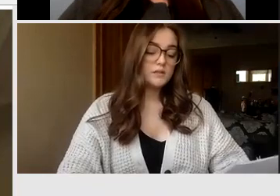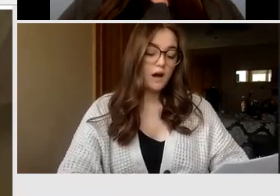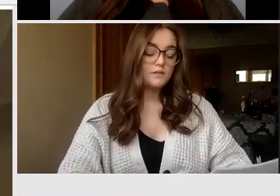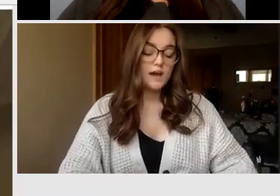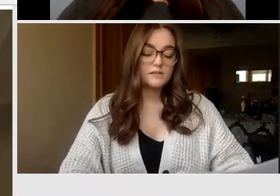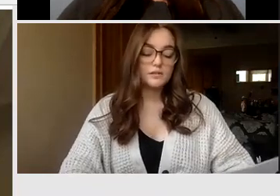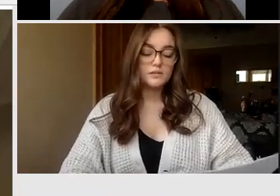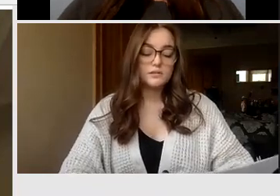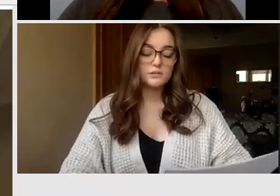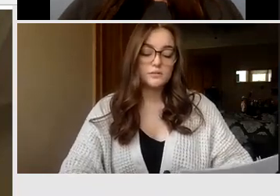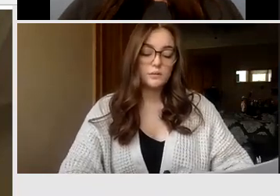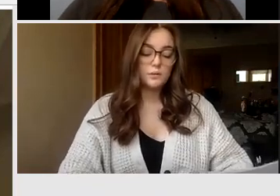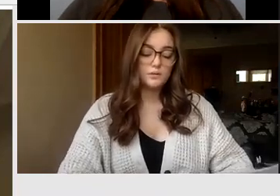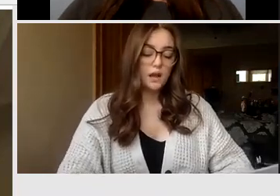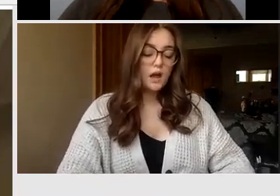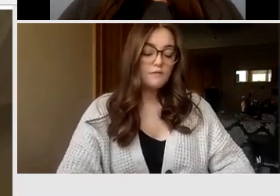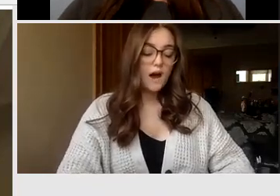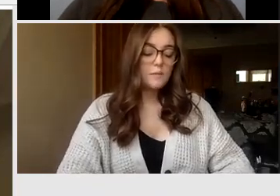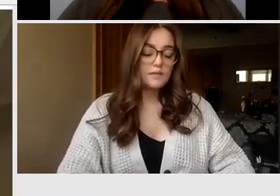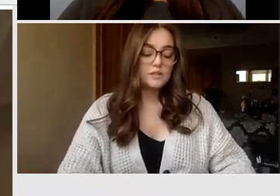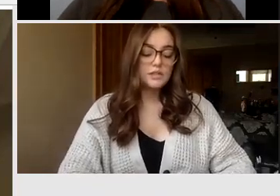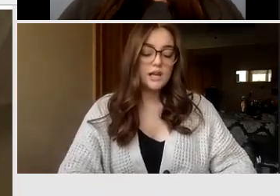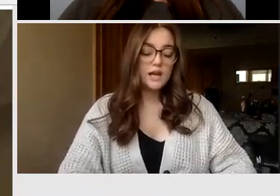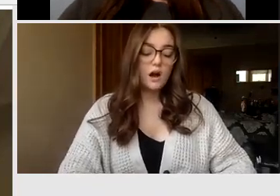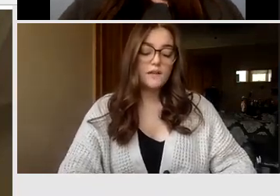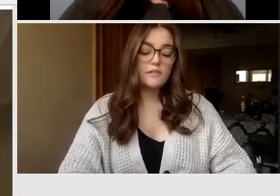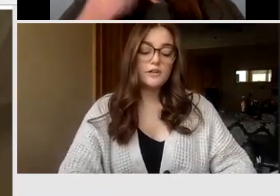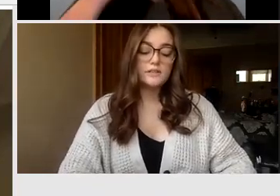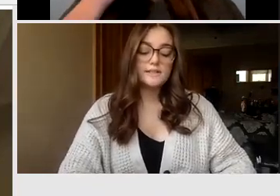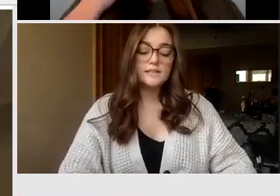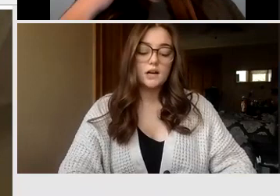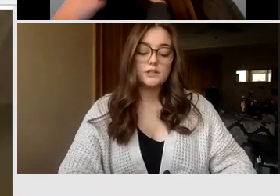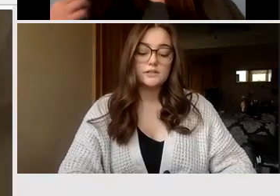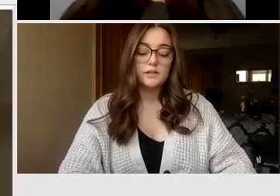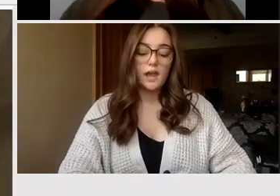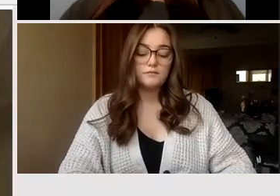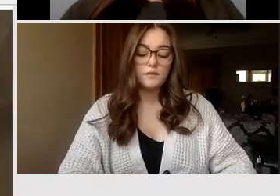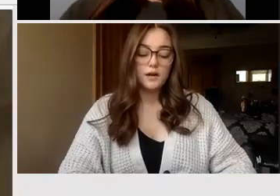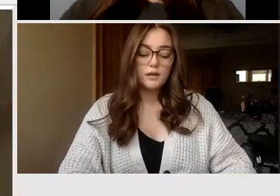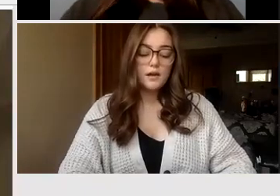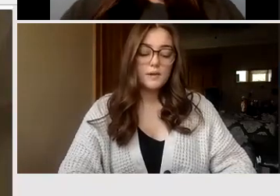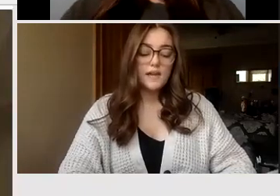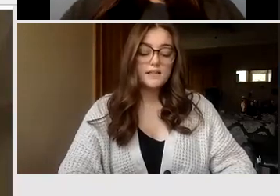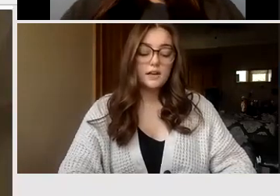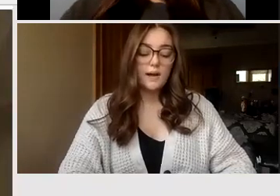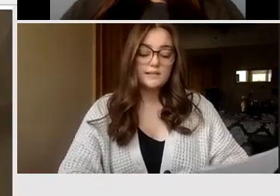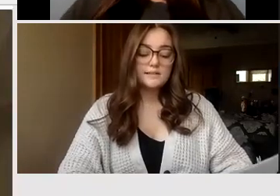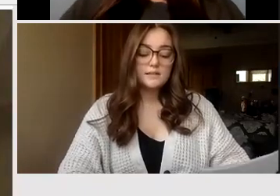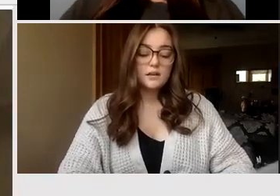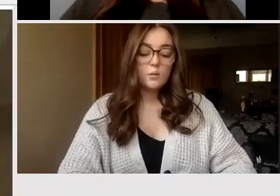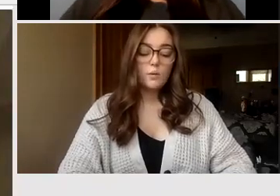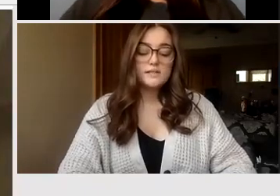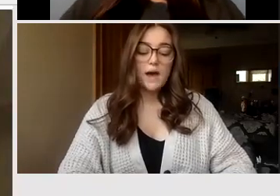where more than 12,000 Union soldiers were wounded, far more than she and all the other nurses and doctors could care for. But they did their